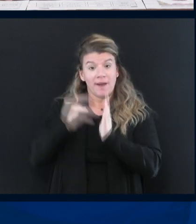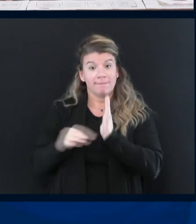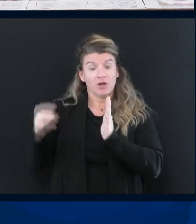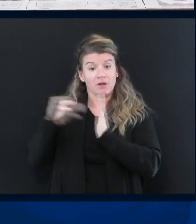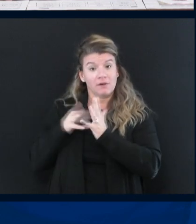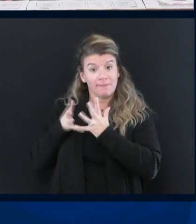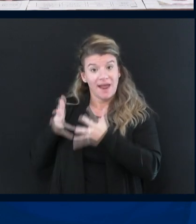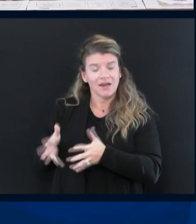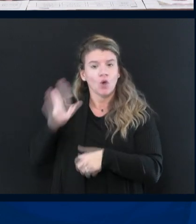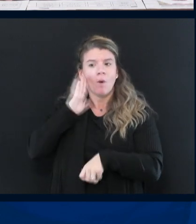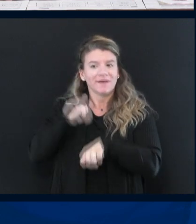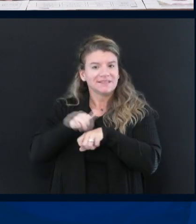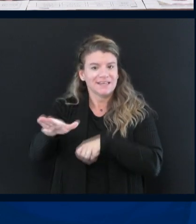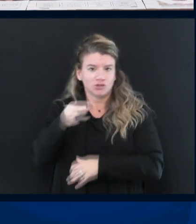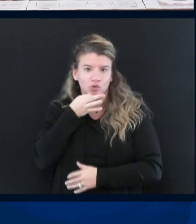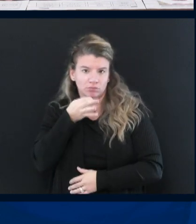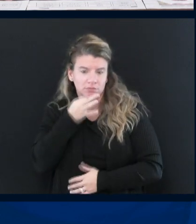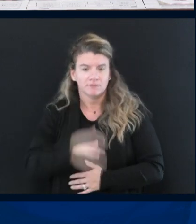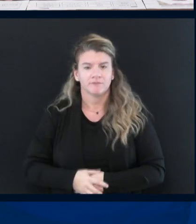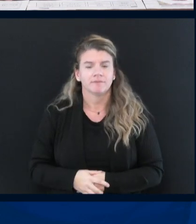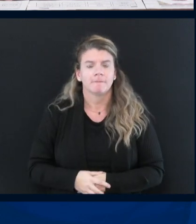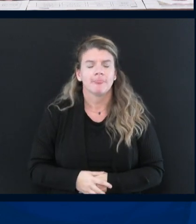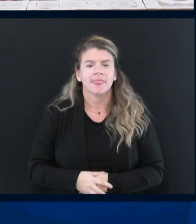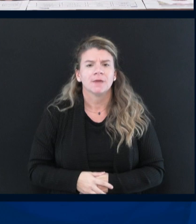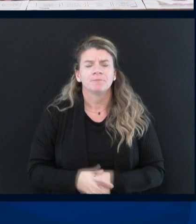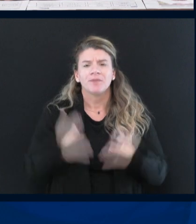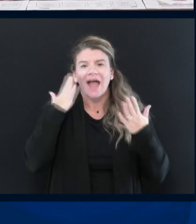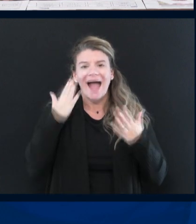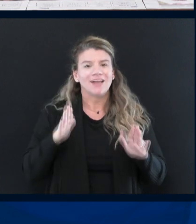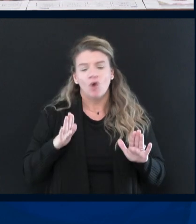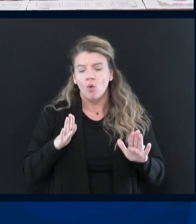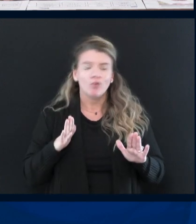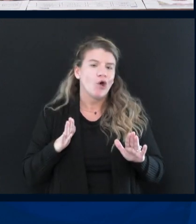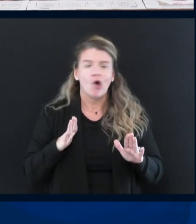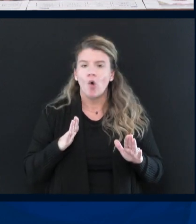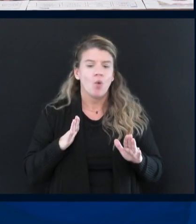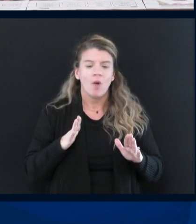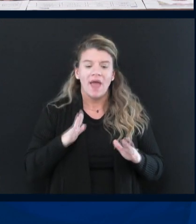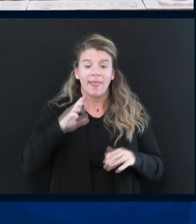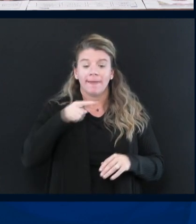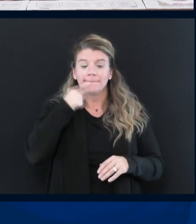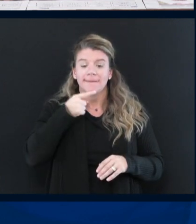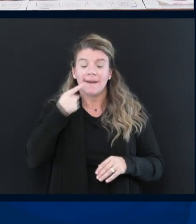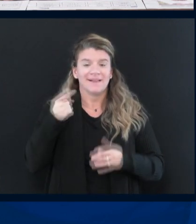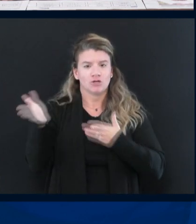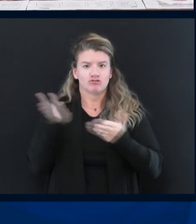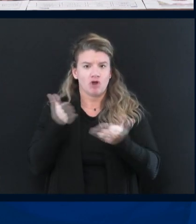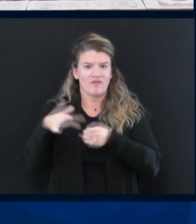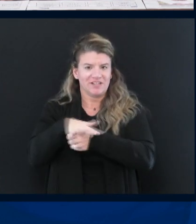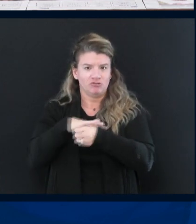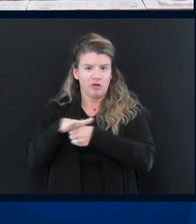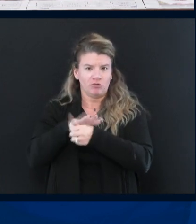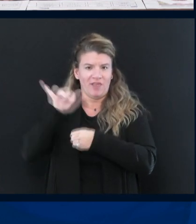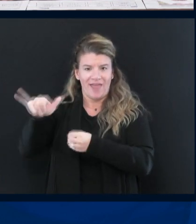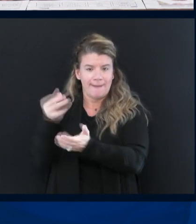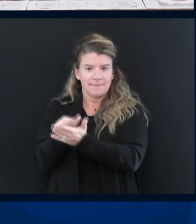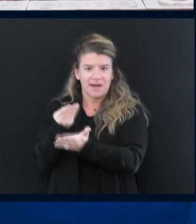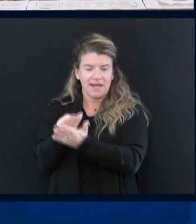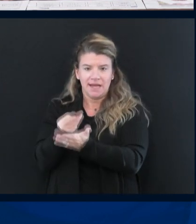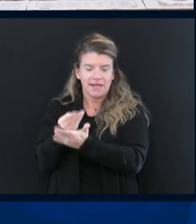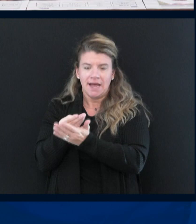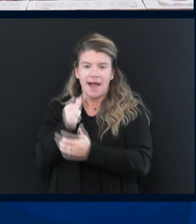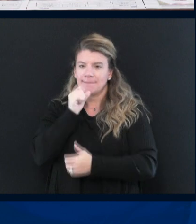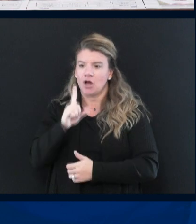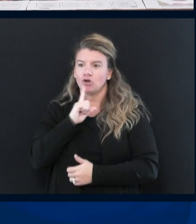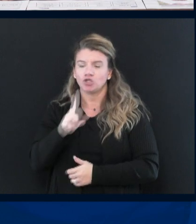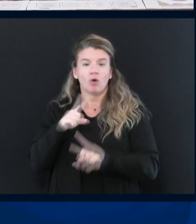will be going out very soon. I don't know exactly where the public service district's monies are and everything, but that money will